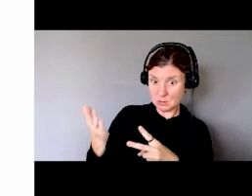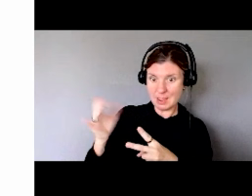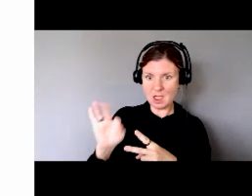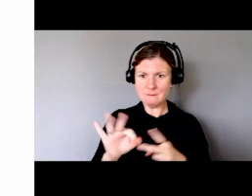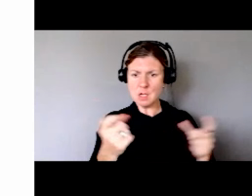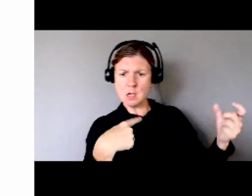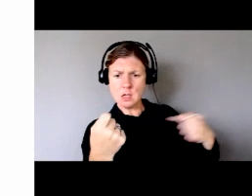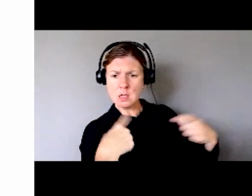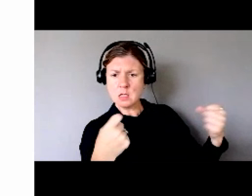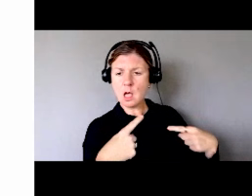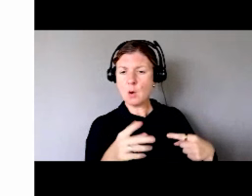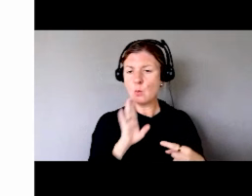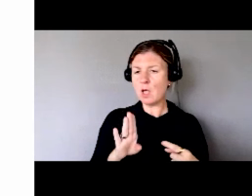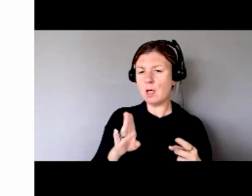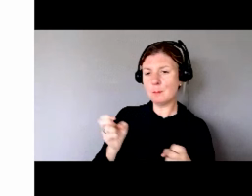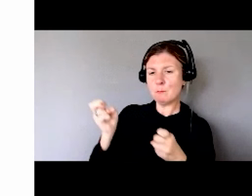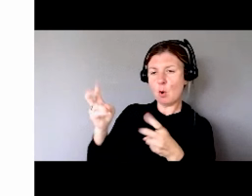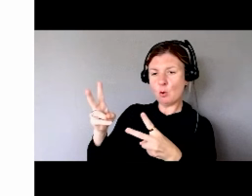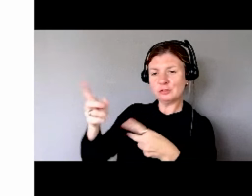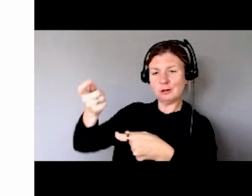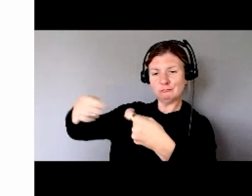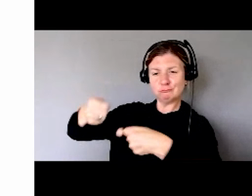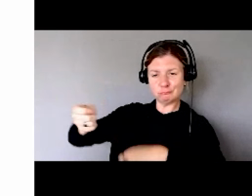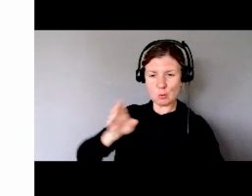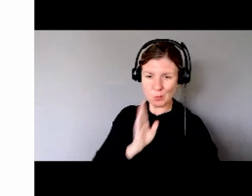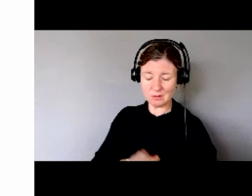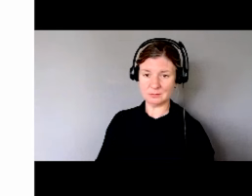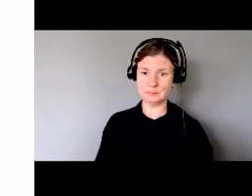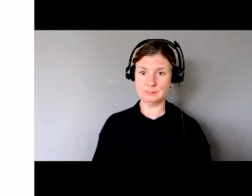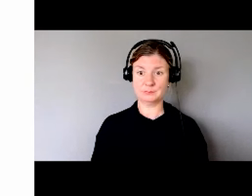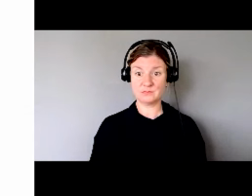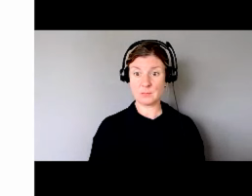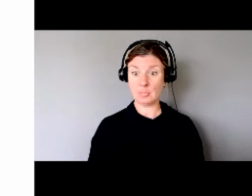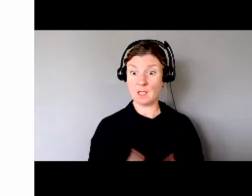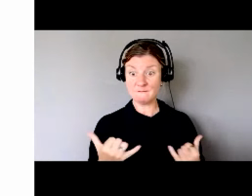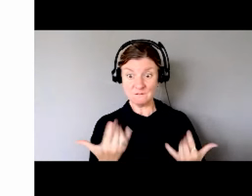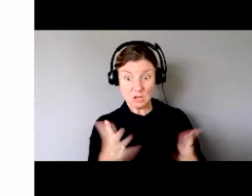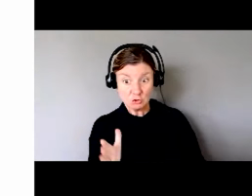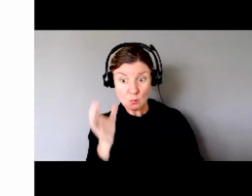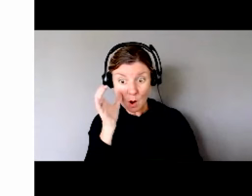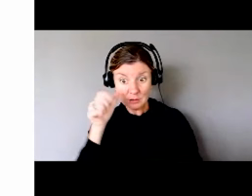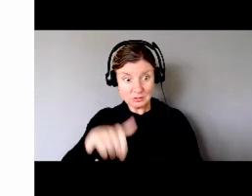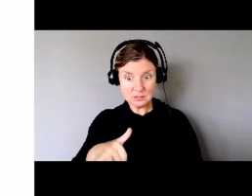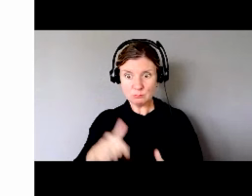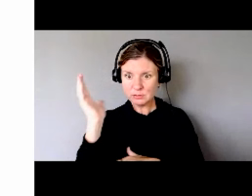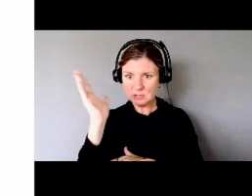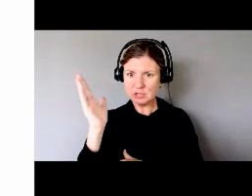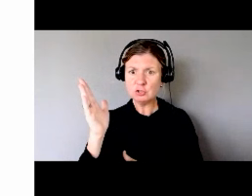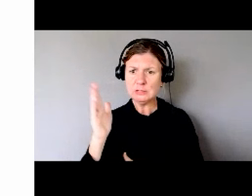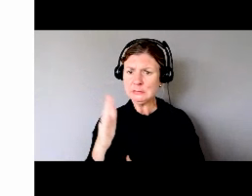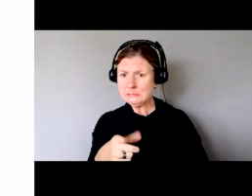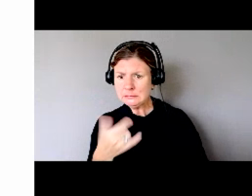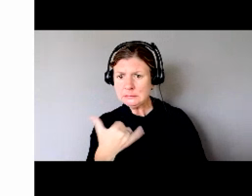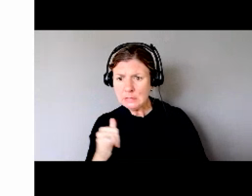in. If you still have questions after this presentation, please reach out. You probably